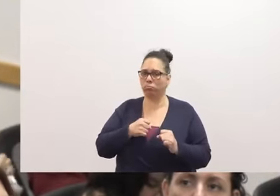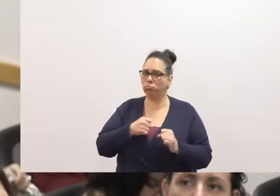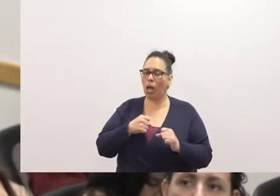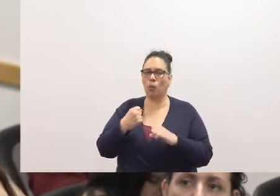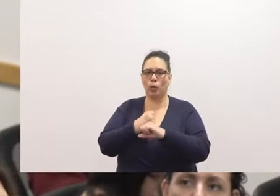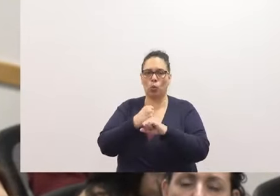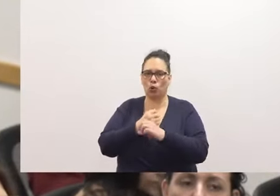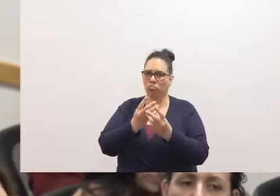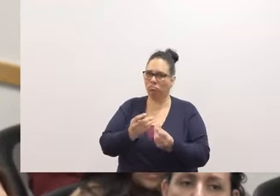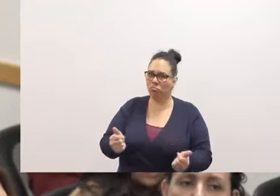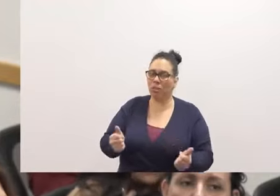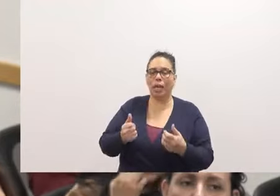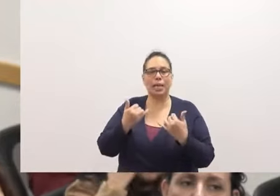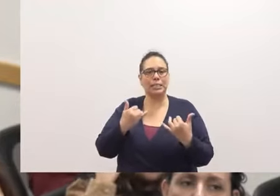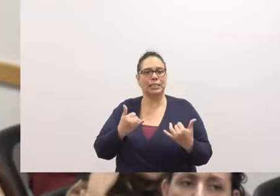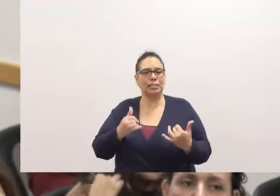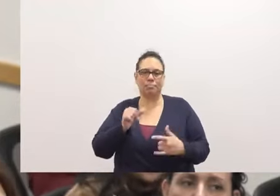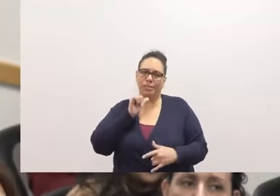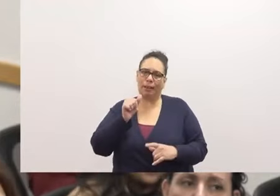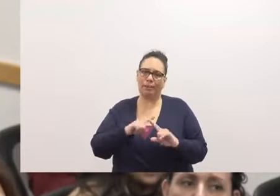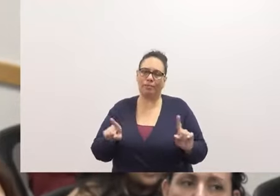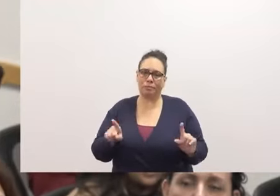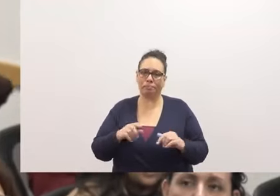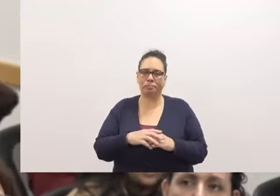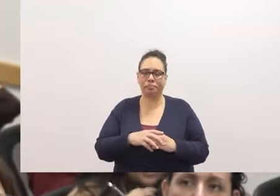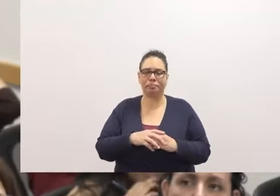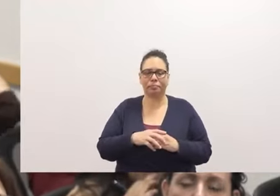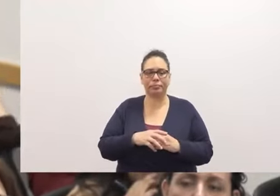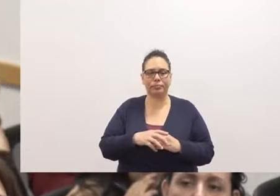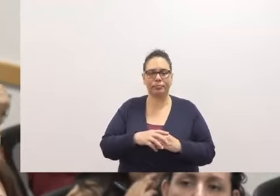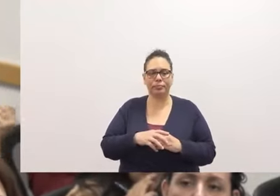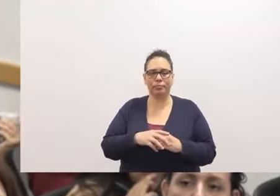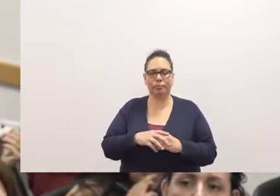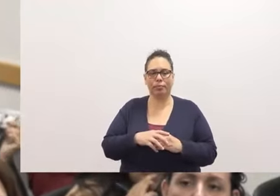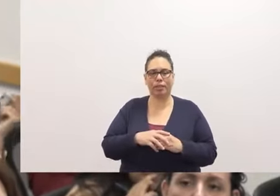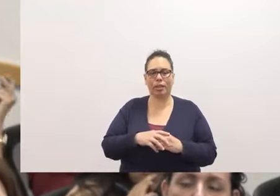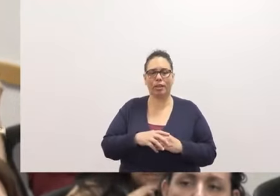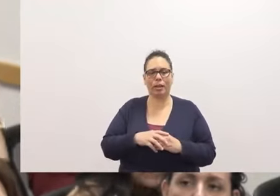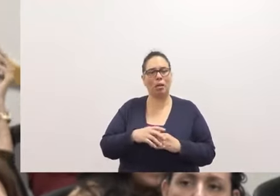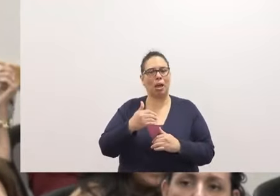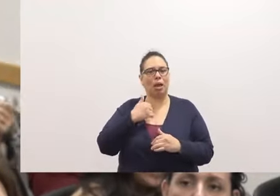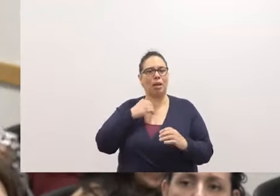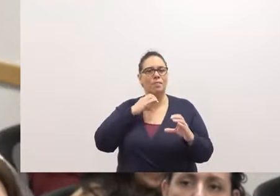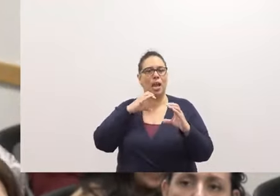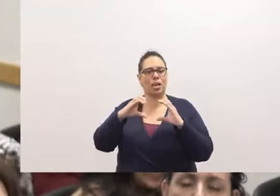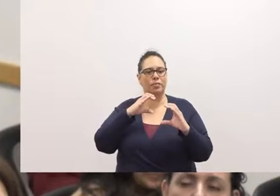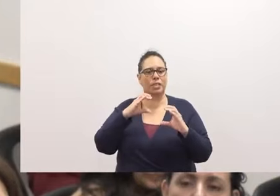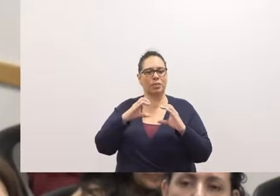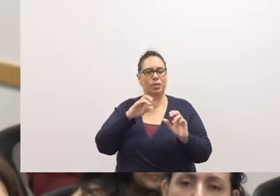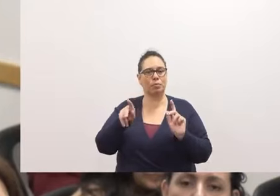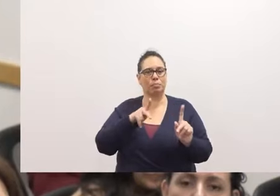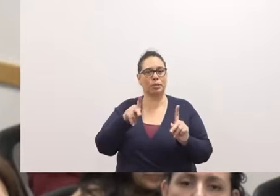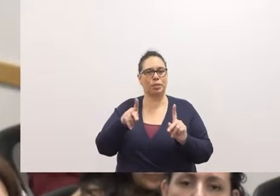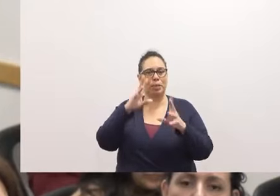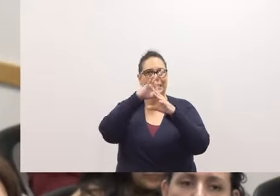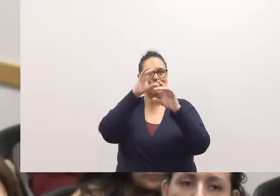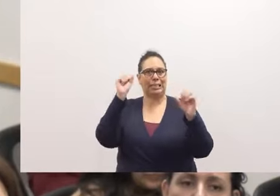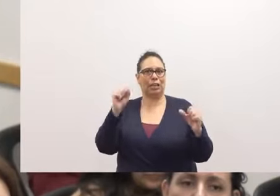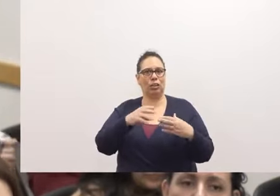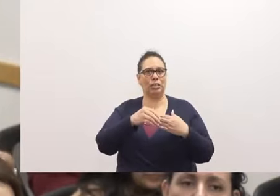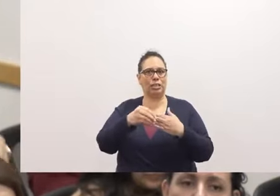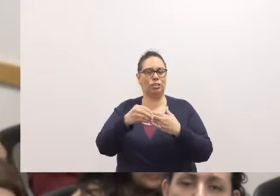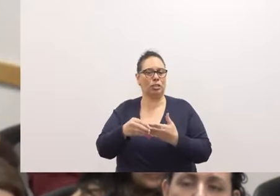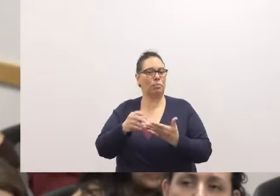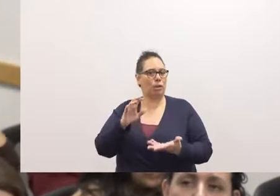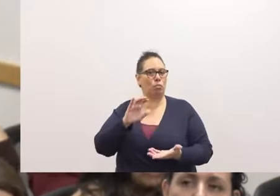work through that. And today is no different. I think I've had conversations with folks in executive leadership. You know, our